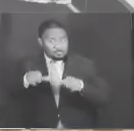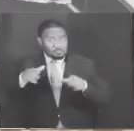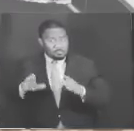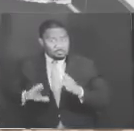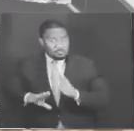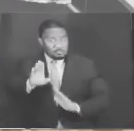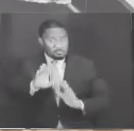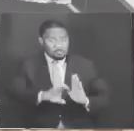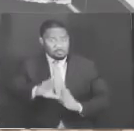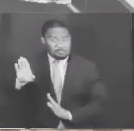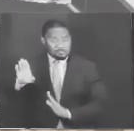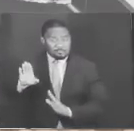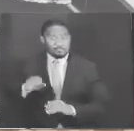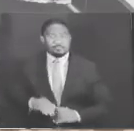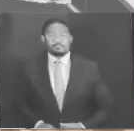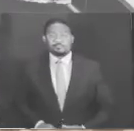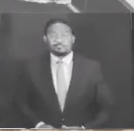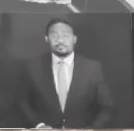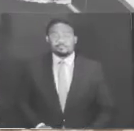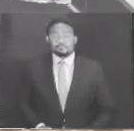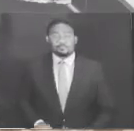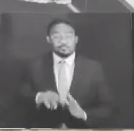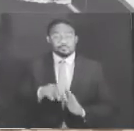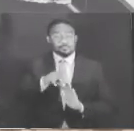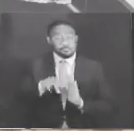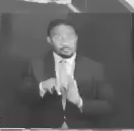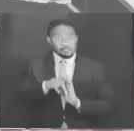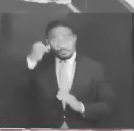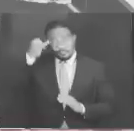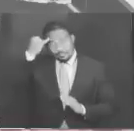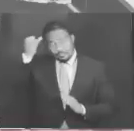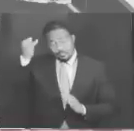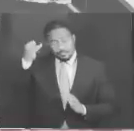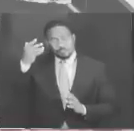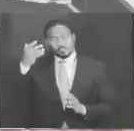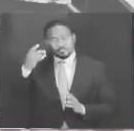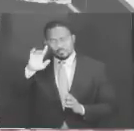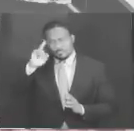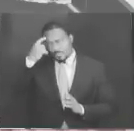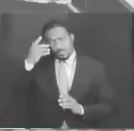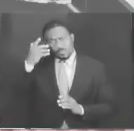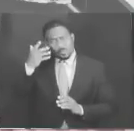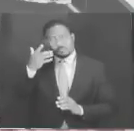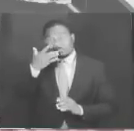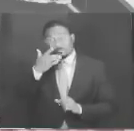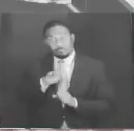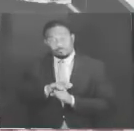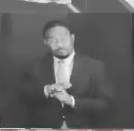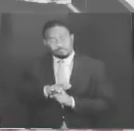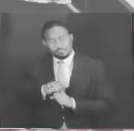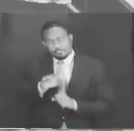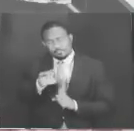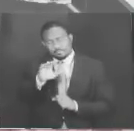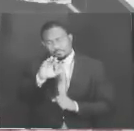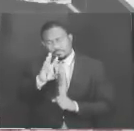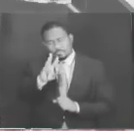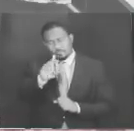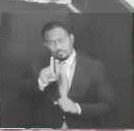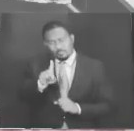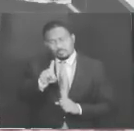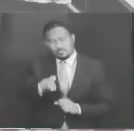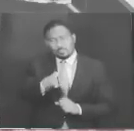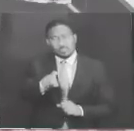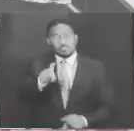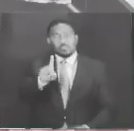Right Honorable Speaker, through this policy initiative, government is guaranteeing that approximately 6.1 billion